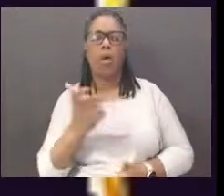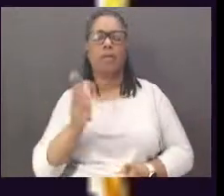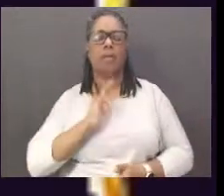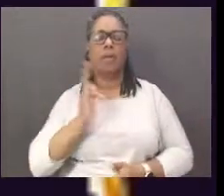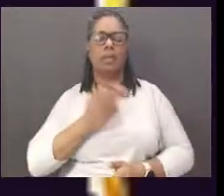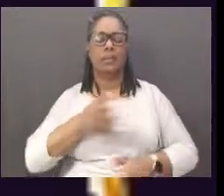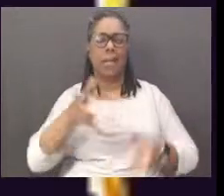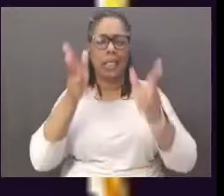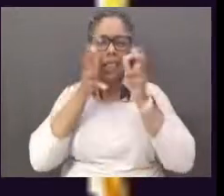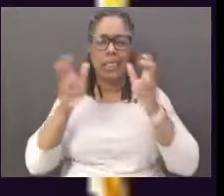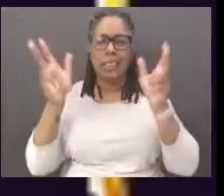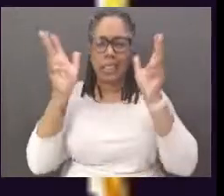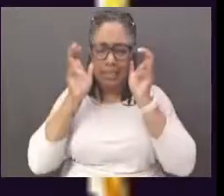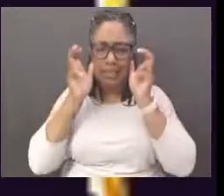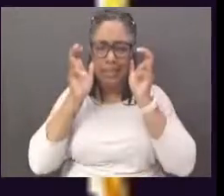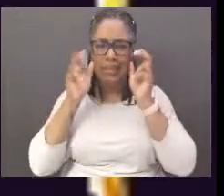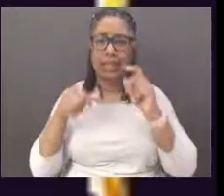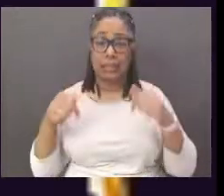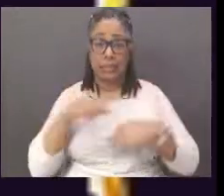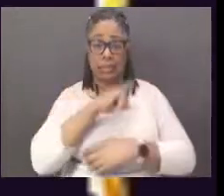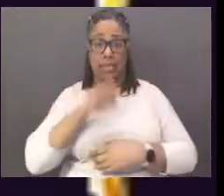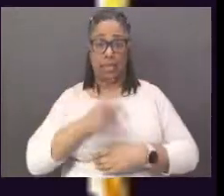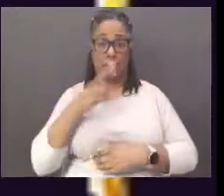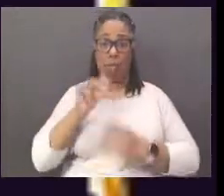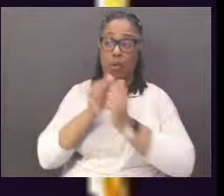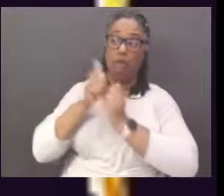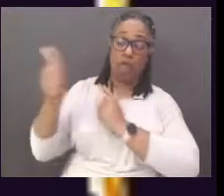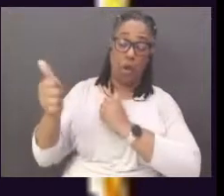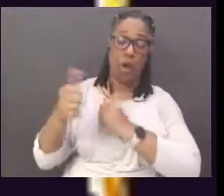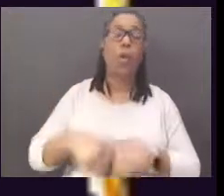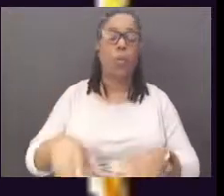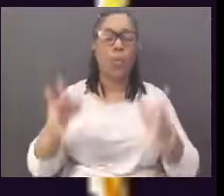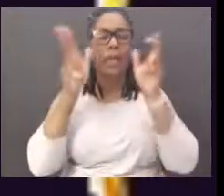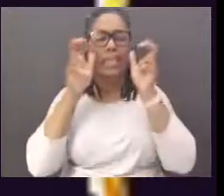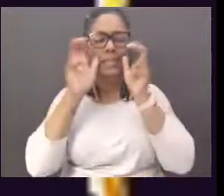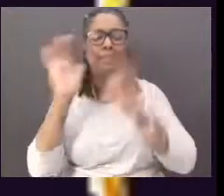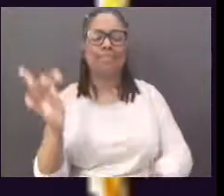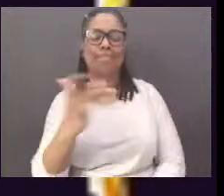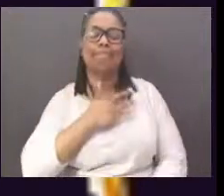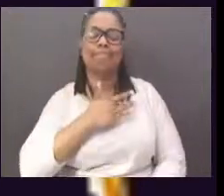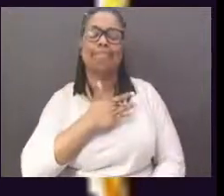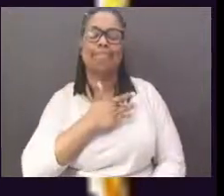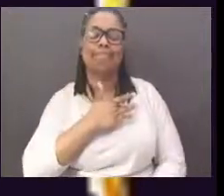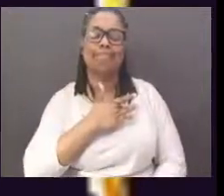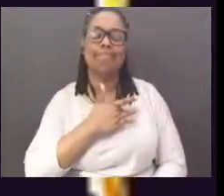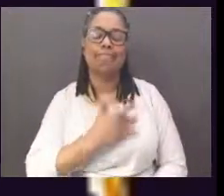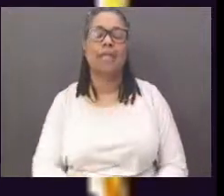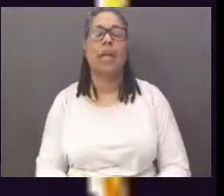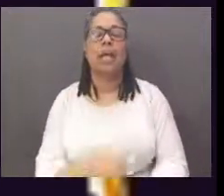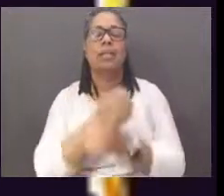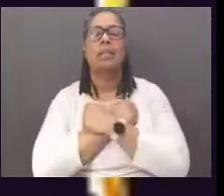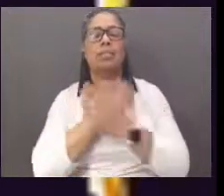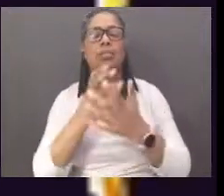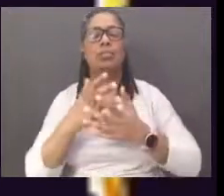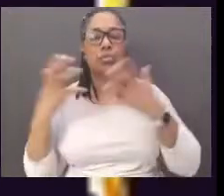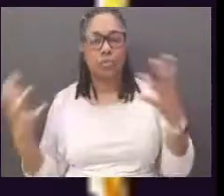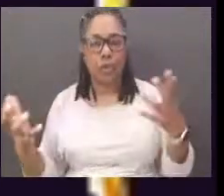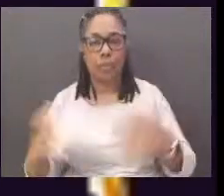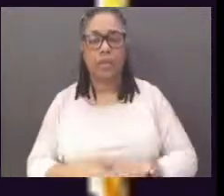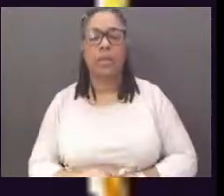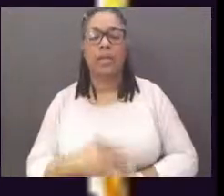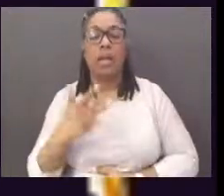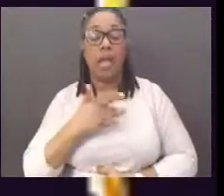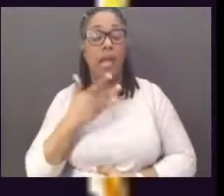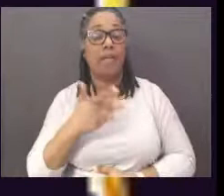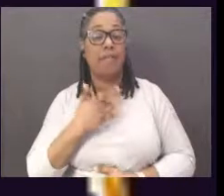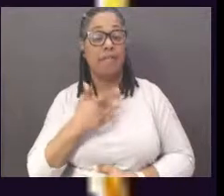homes or far away. So I just love you very much. I feel blessed and privileged to join